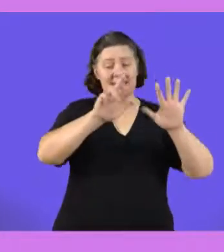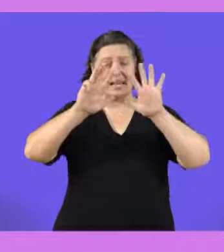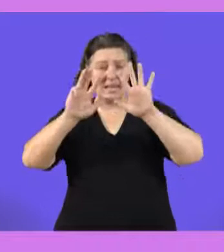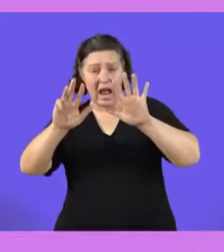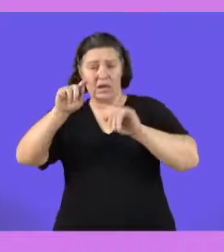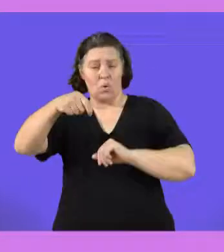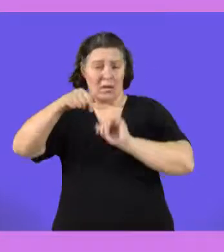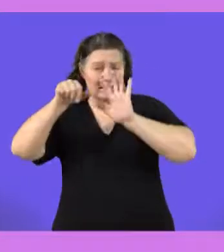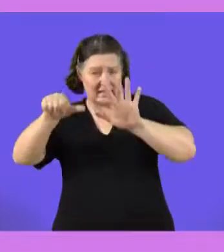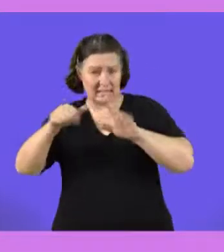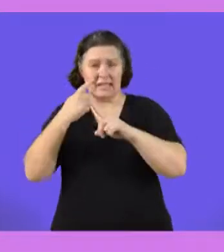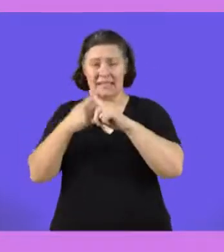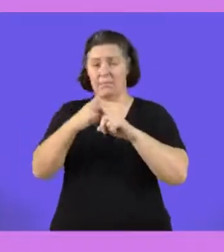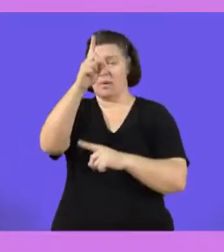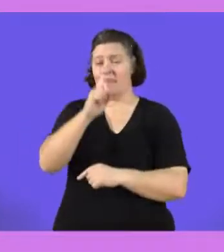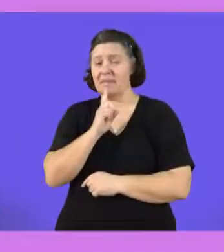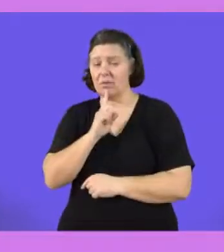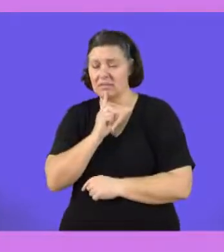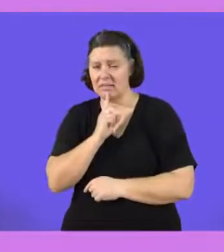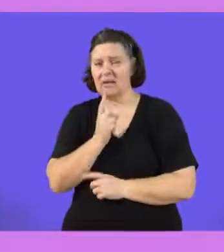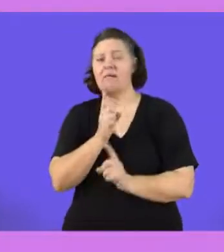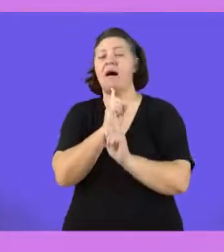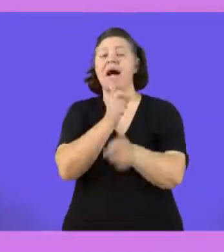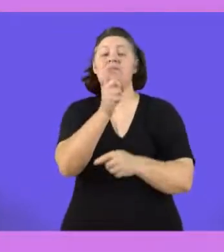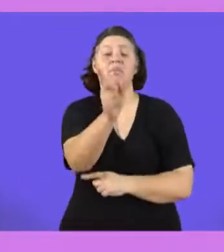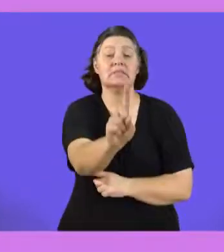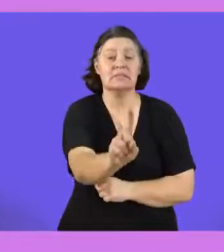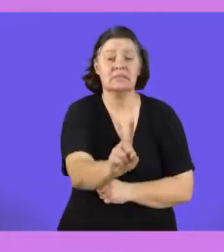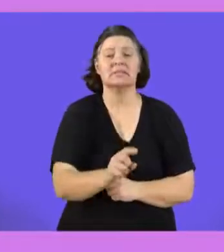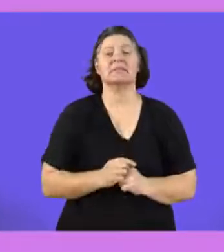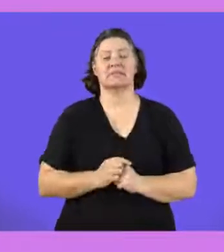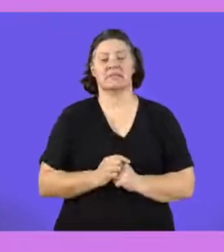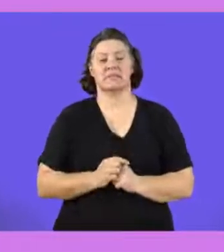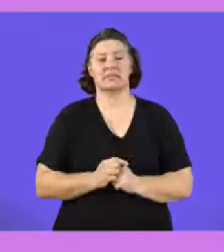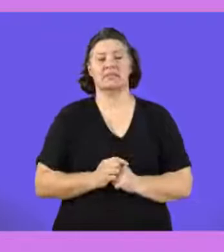89.6 multiply by 1,000. So that will give us an answer of